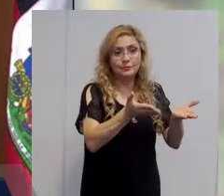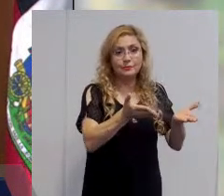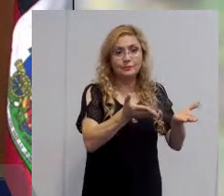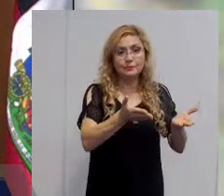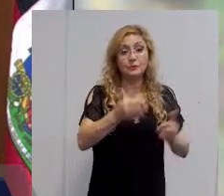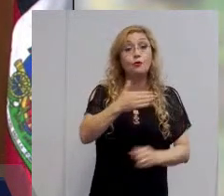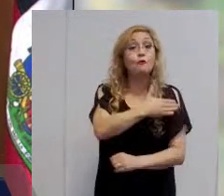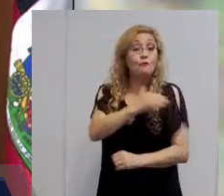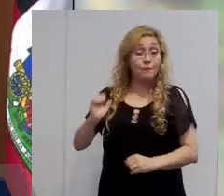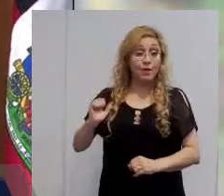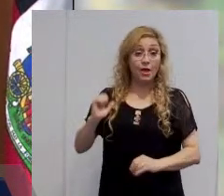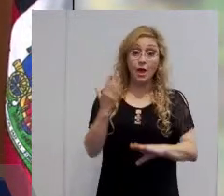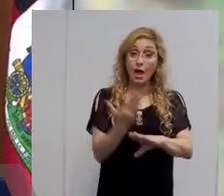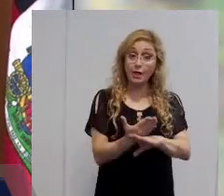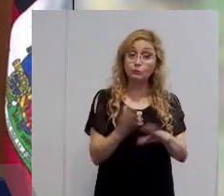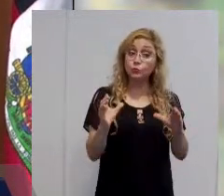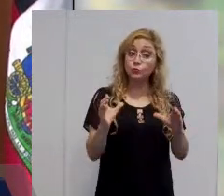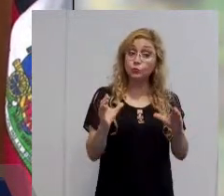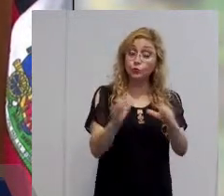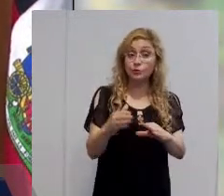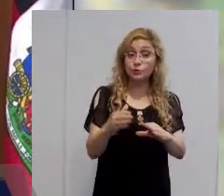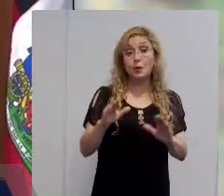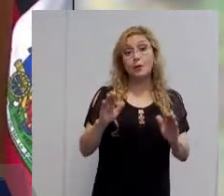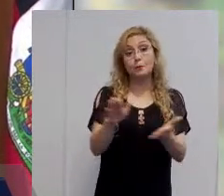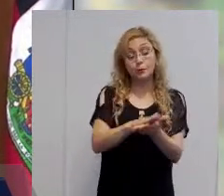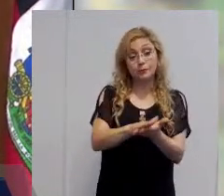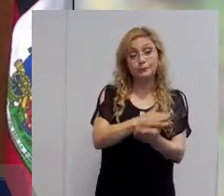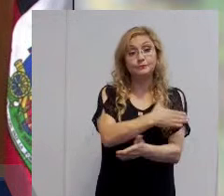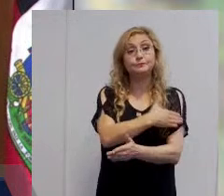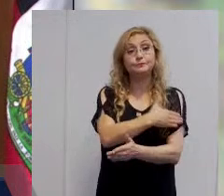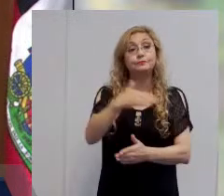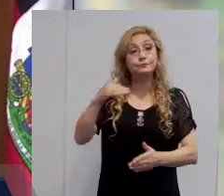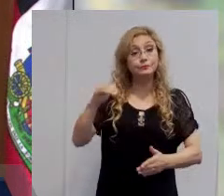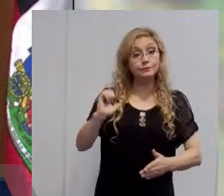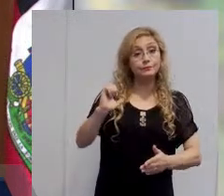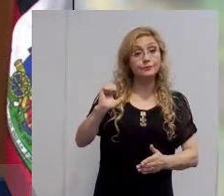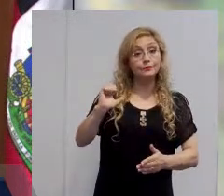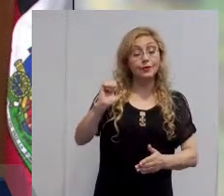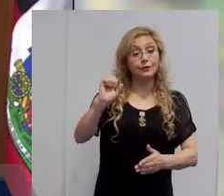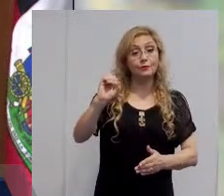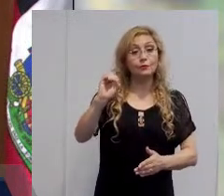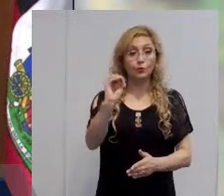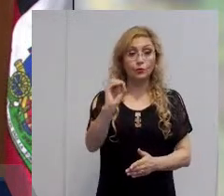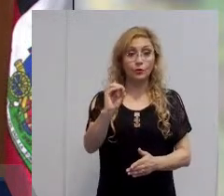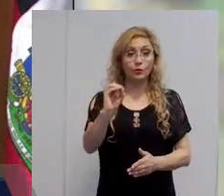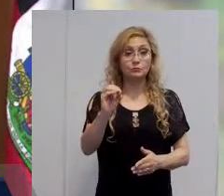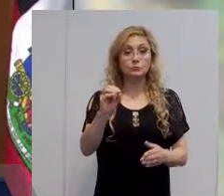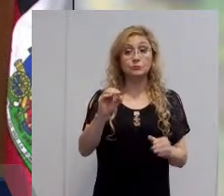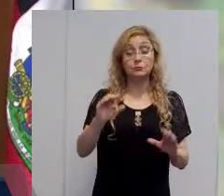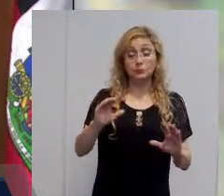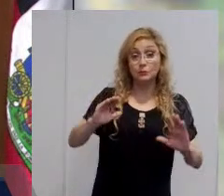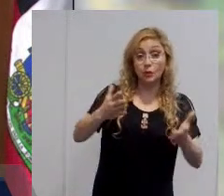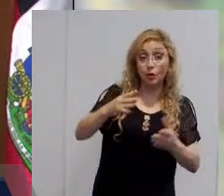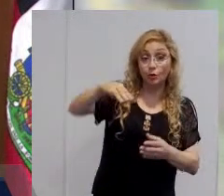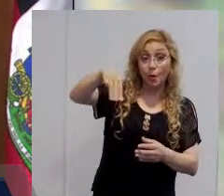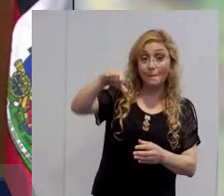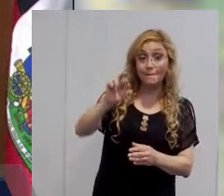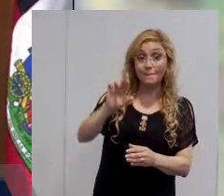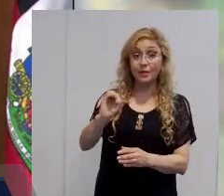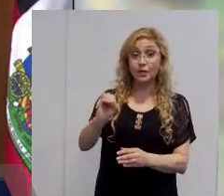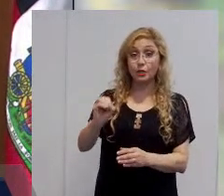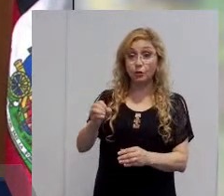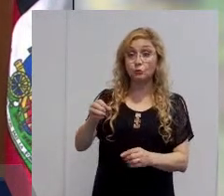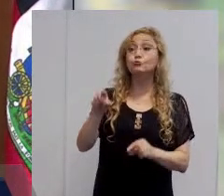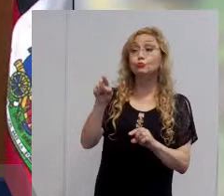We have faith in organizations such as the FAO and the leadership of the Secretary General,